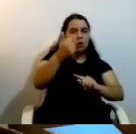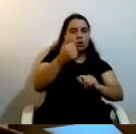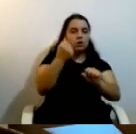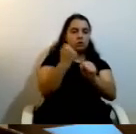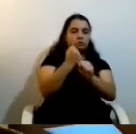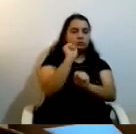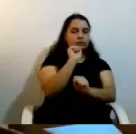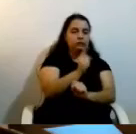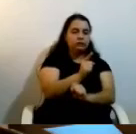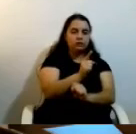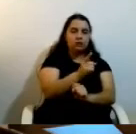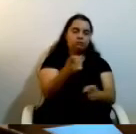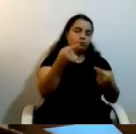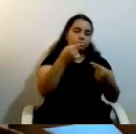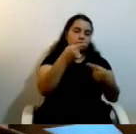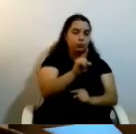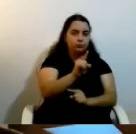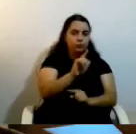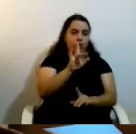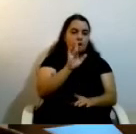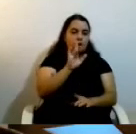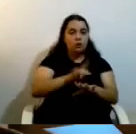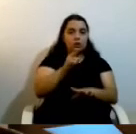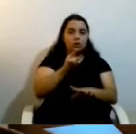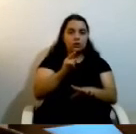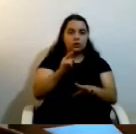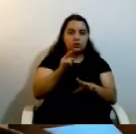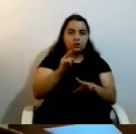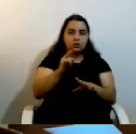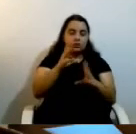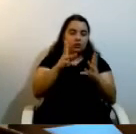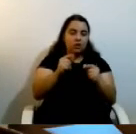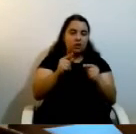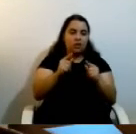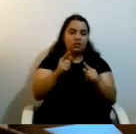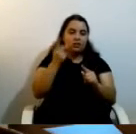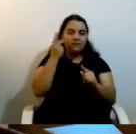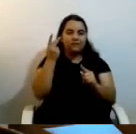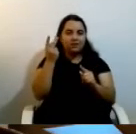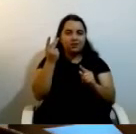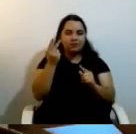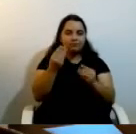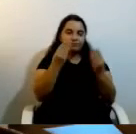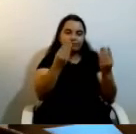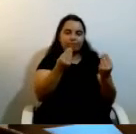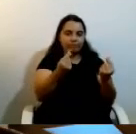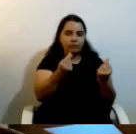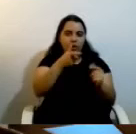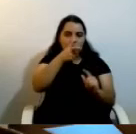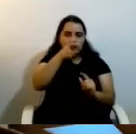lives. It does not give taxpayers the best value for their money.